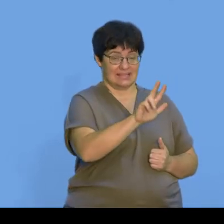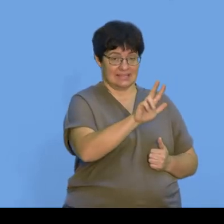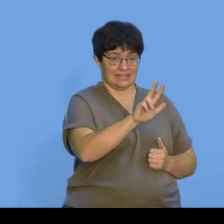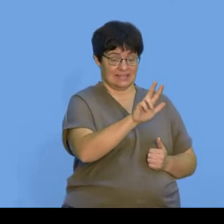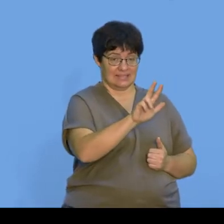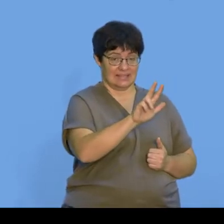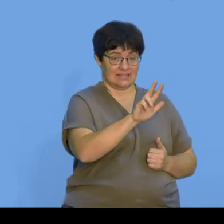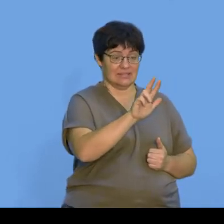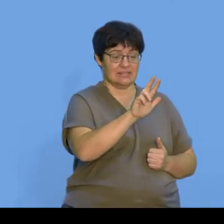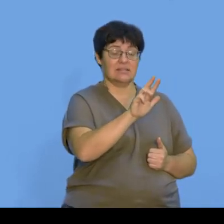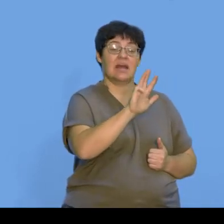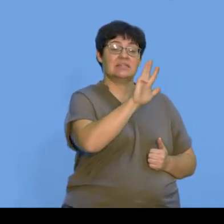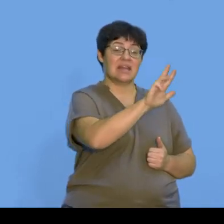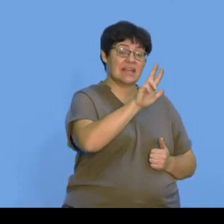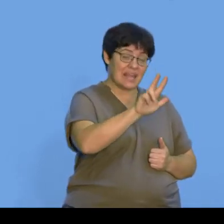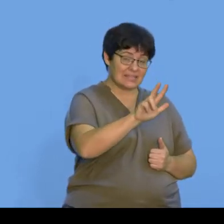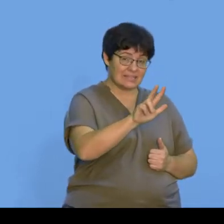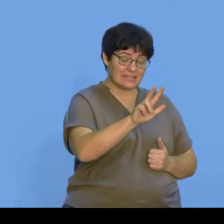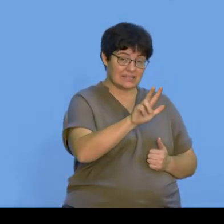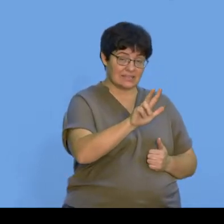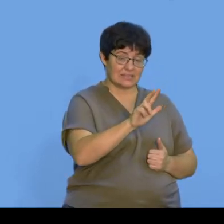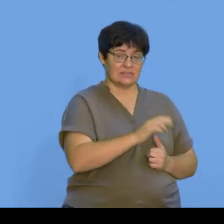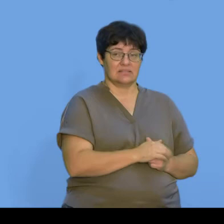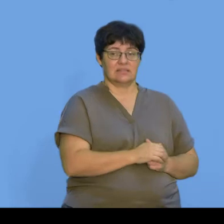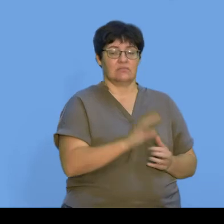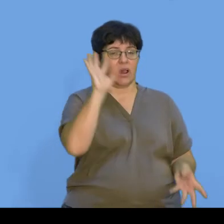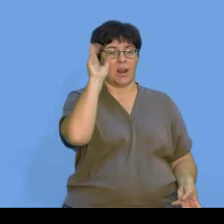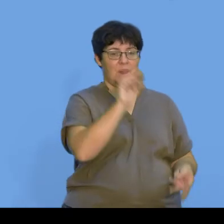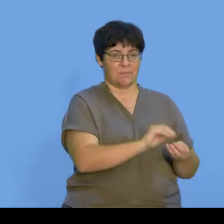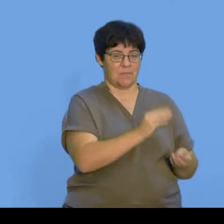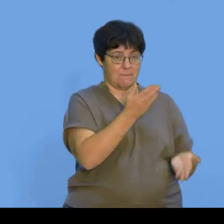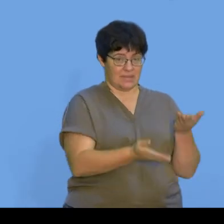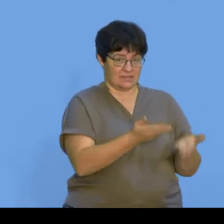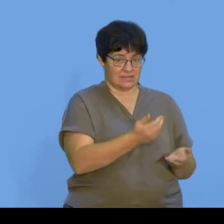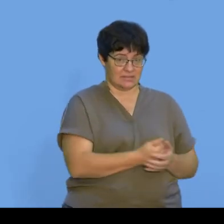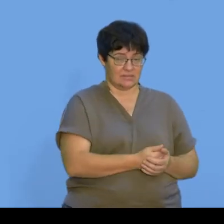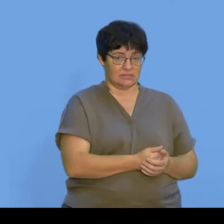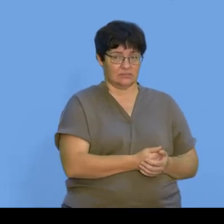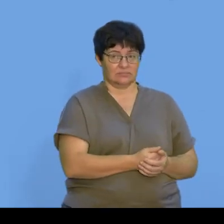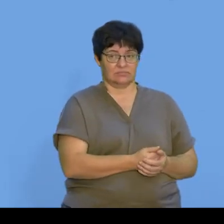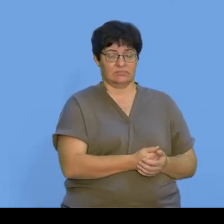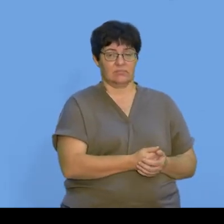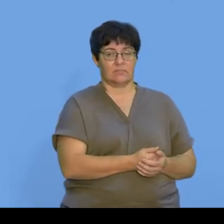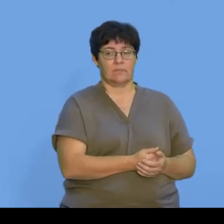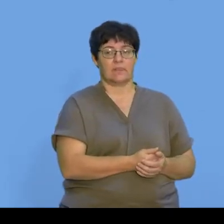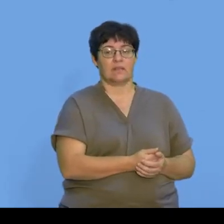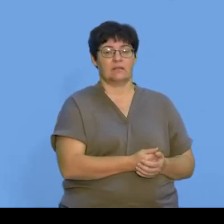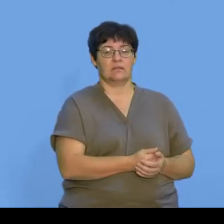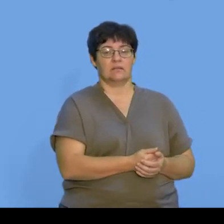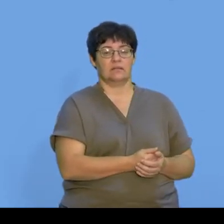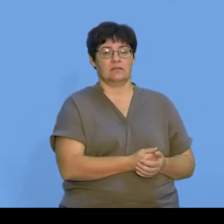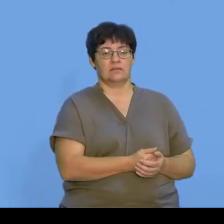okay. The 98 here is actually the total, which is 98 grams per mole,